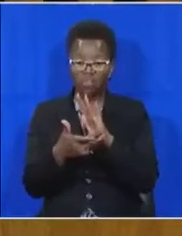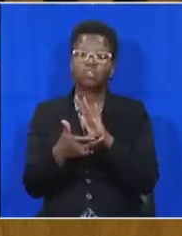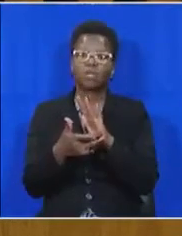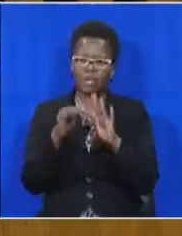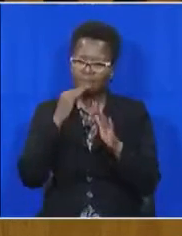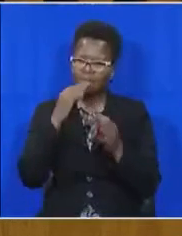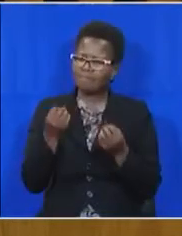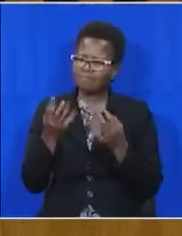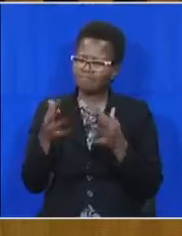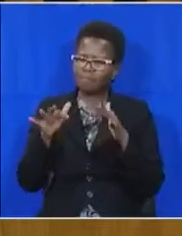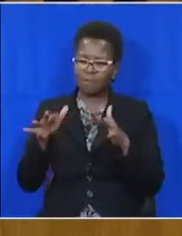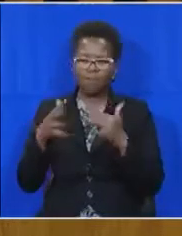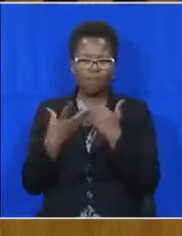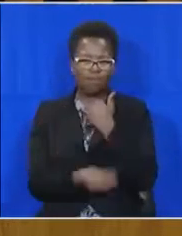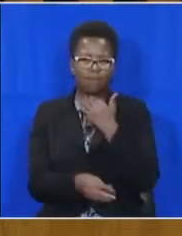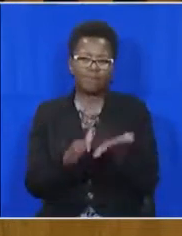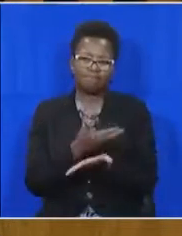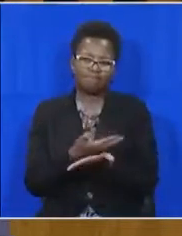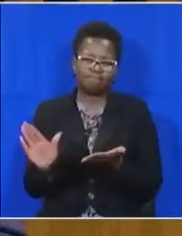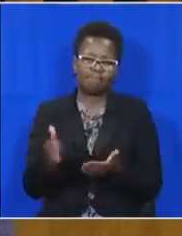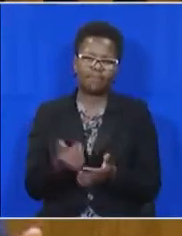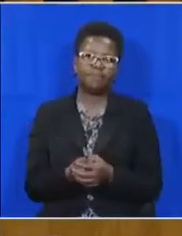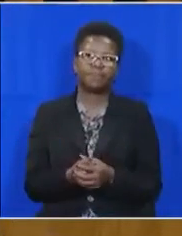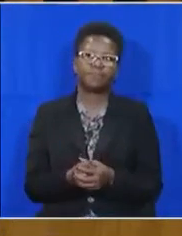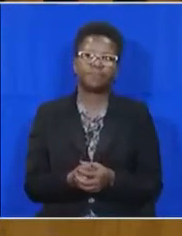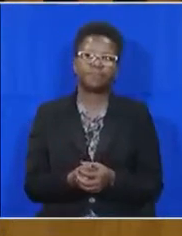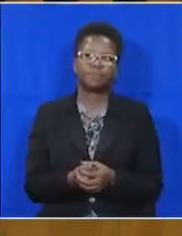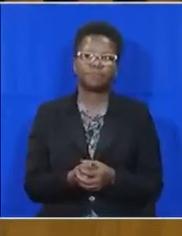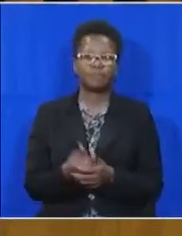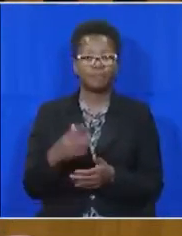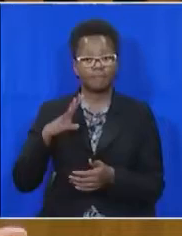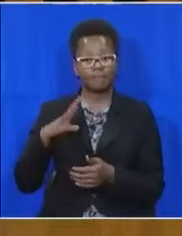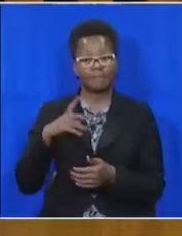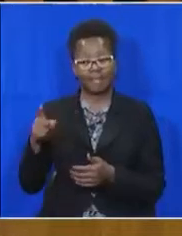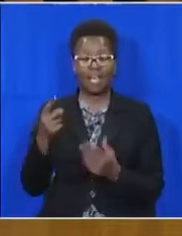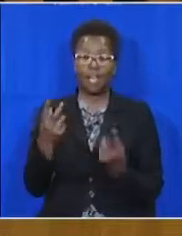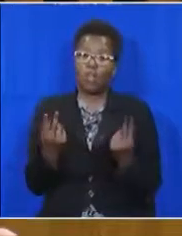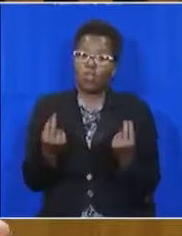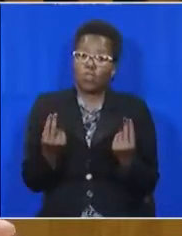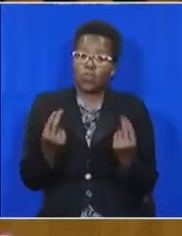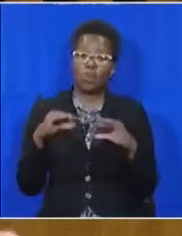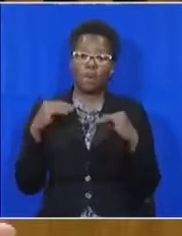of our people out of poverty. And this would essentially be a new industry. From the